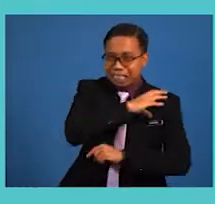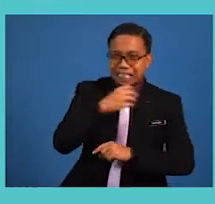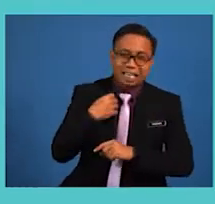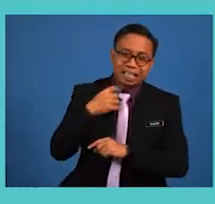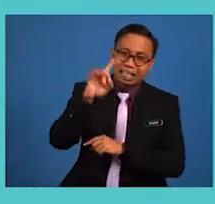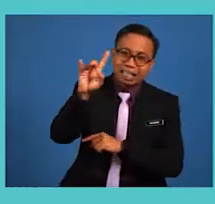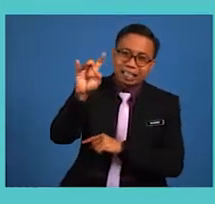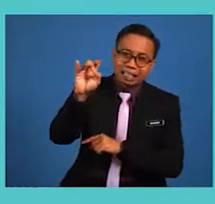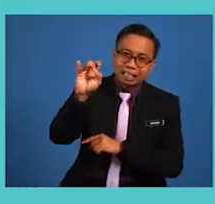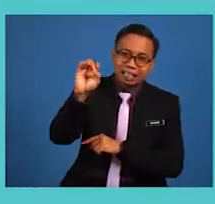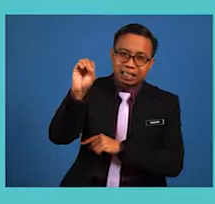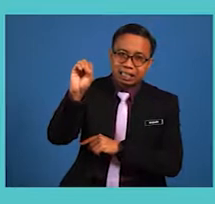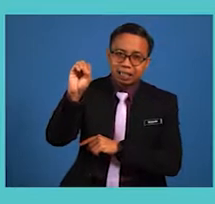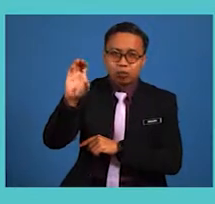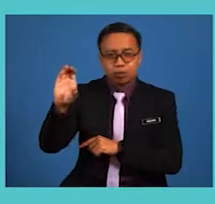380,000 from